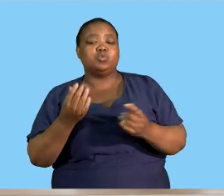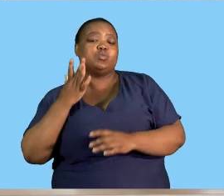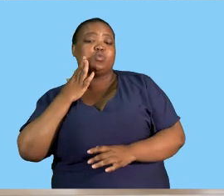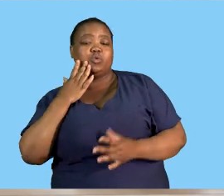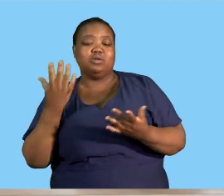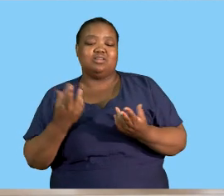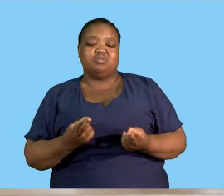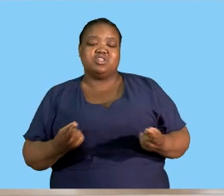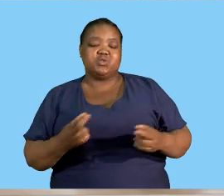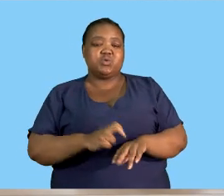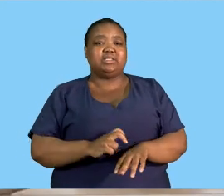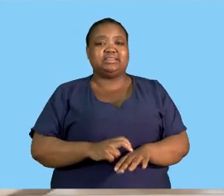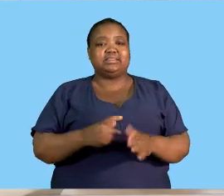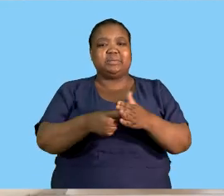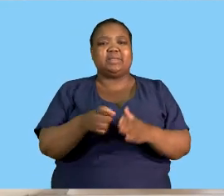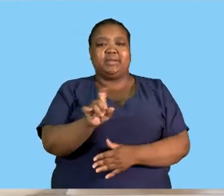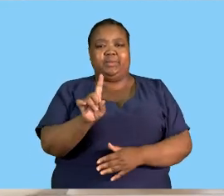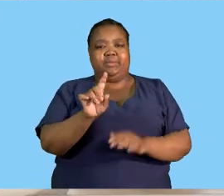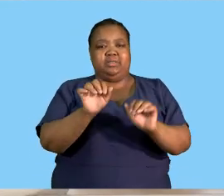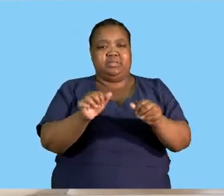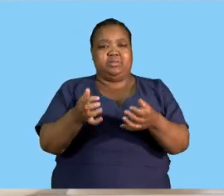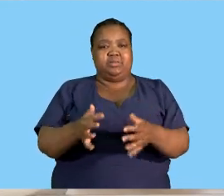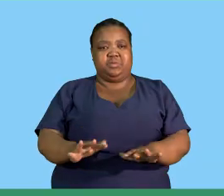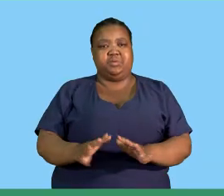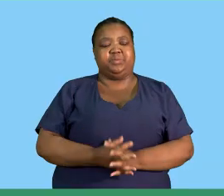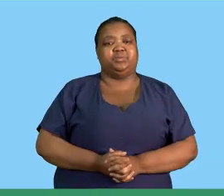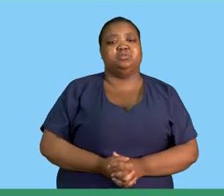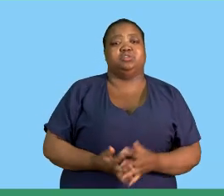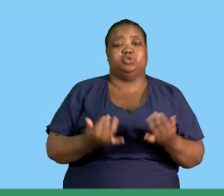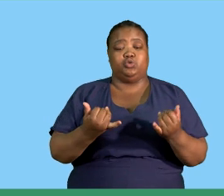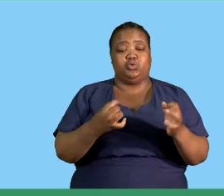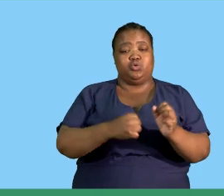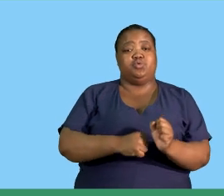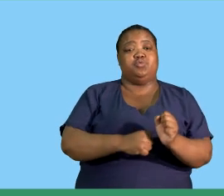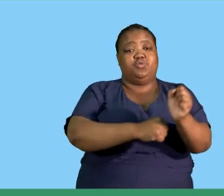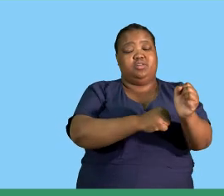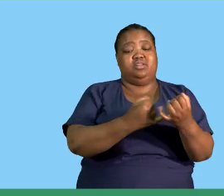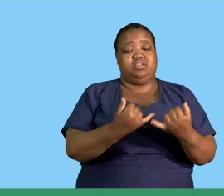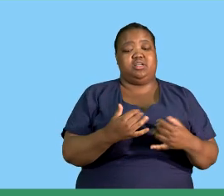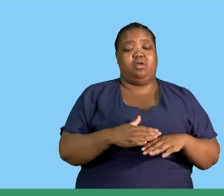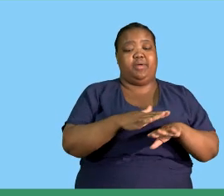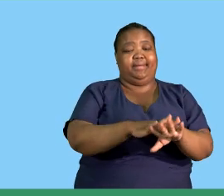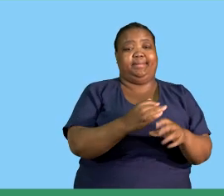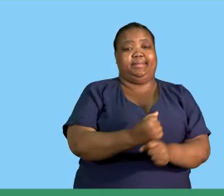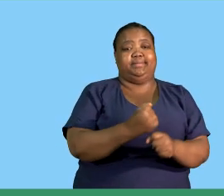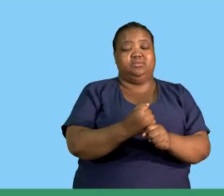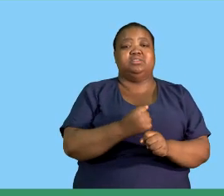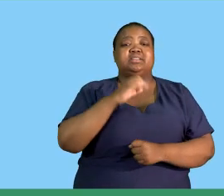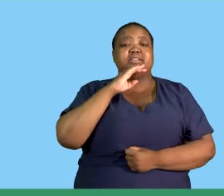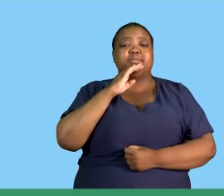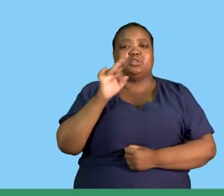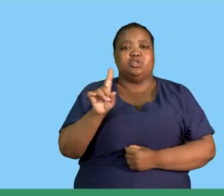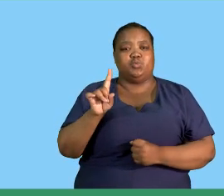do it, and what is it that is going to be needed. As mentioned there, the resources needs to be procured. So now we're going to put our